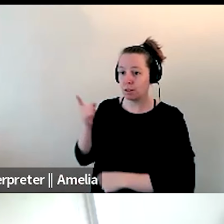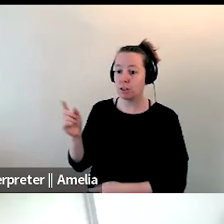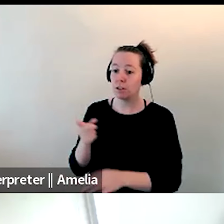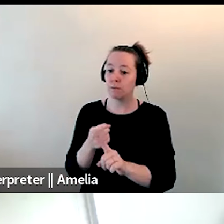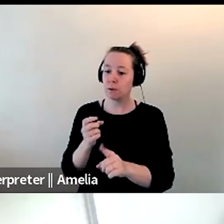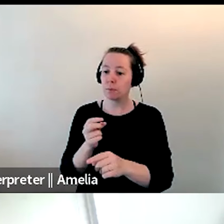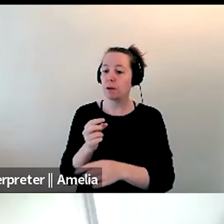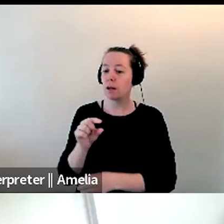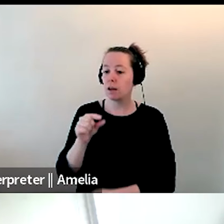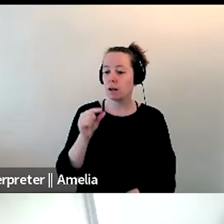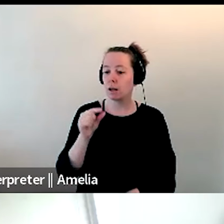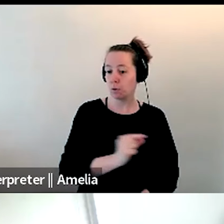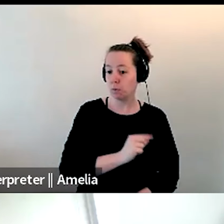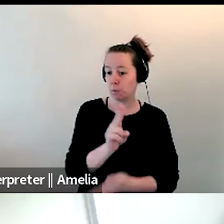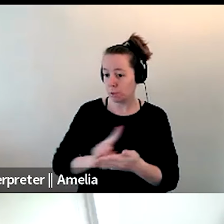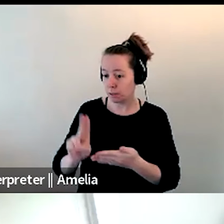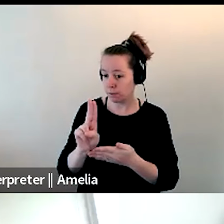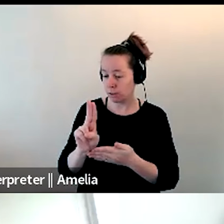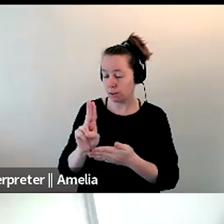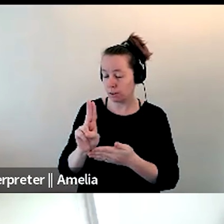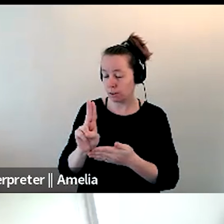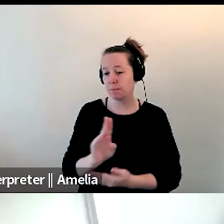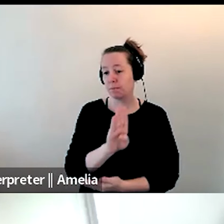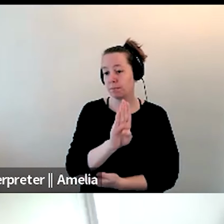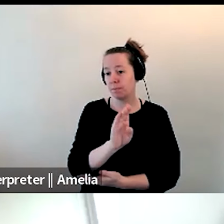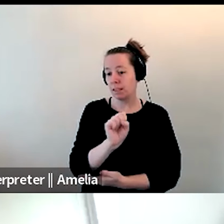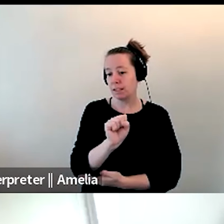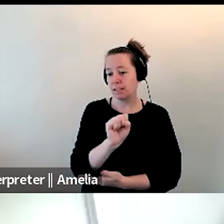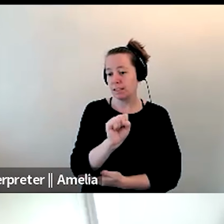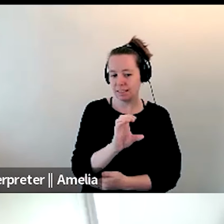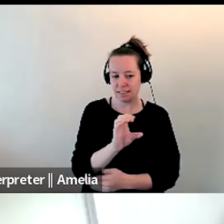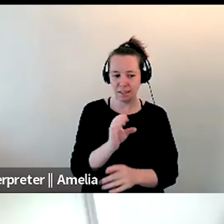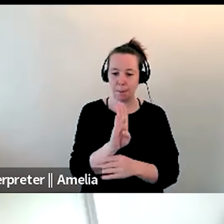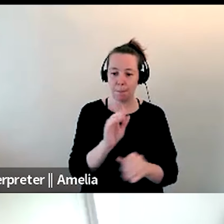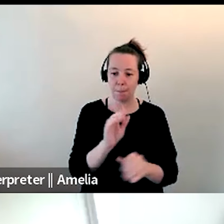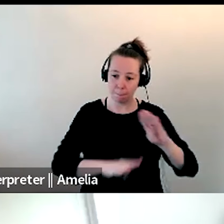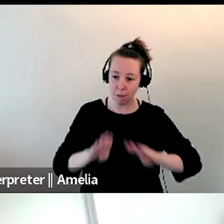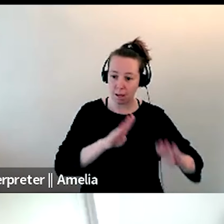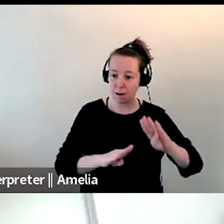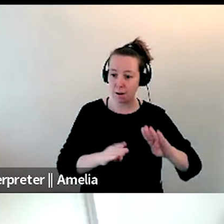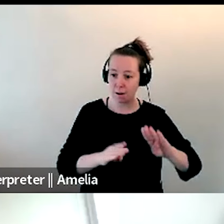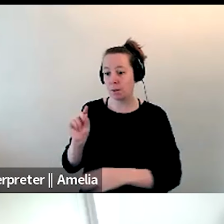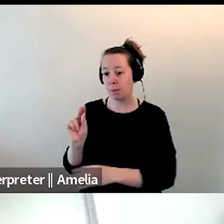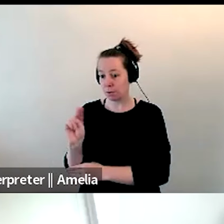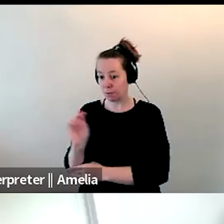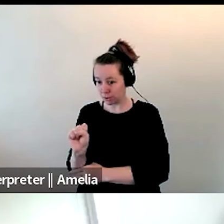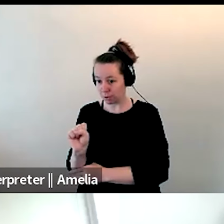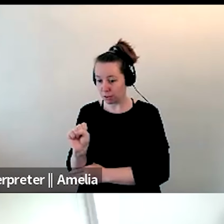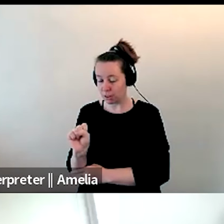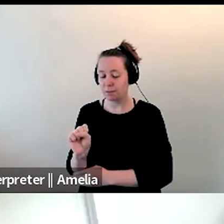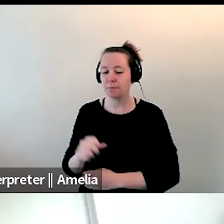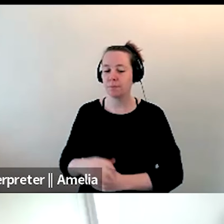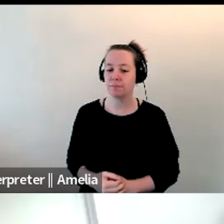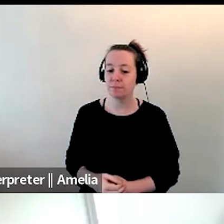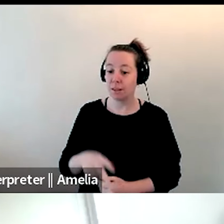University. She earned her Bachelor's of Science in Biology with honors from Acadia University, and she's another